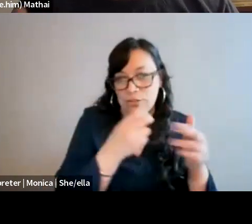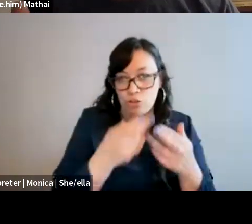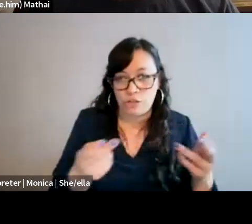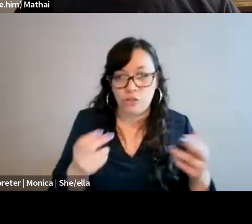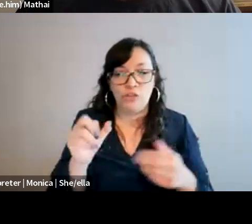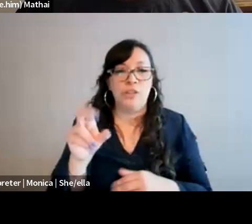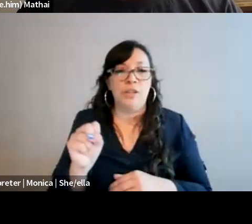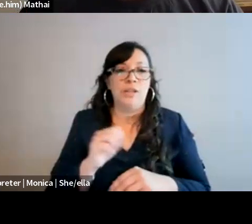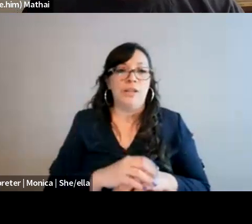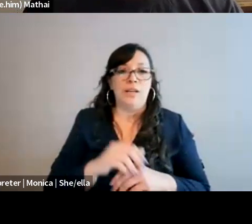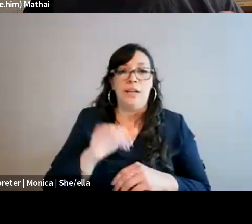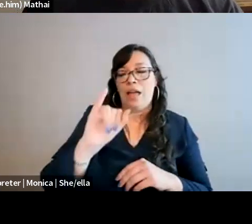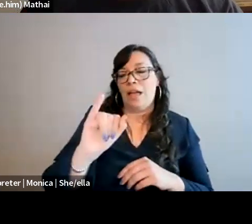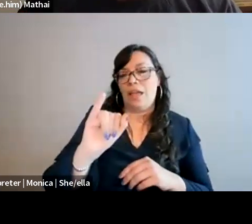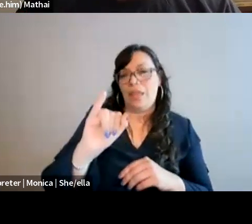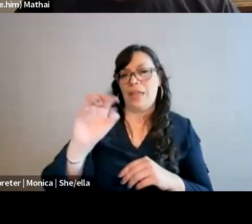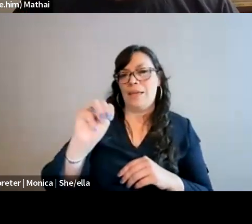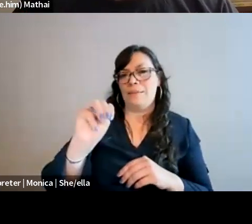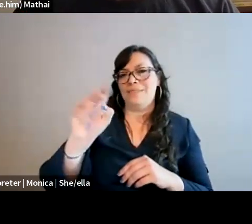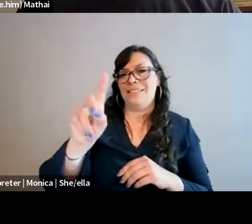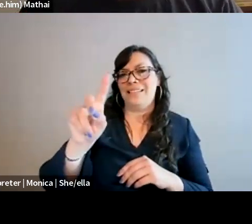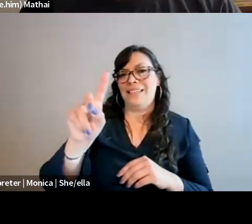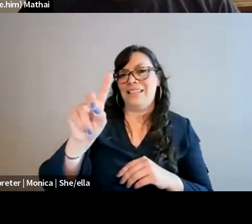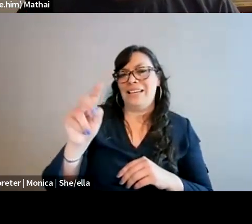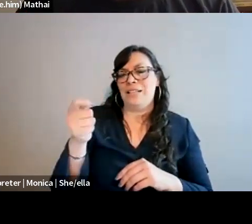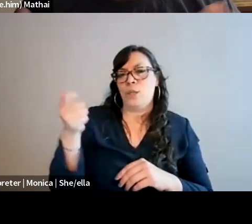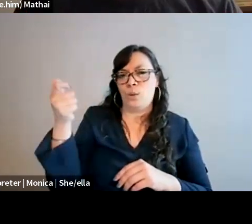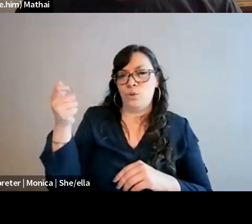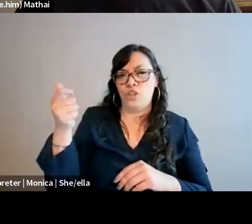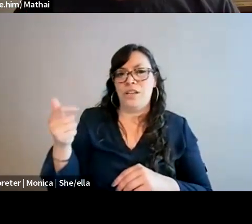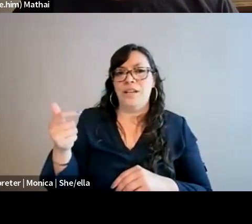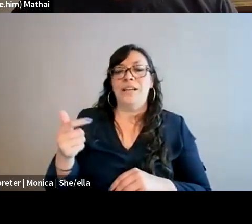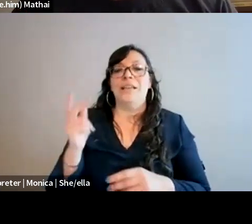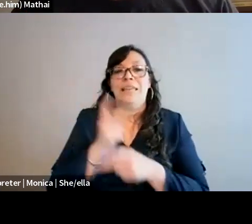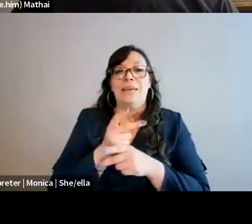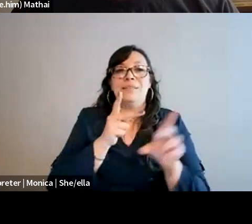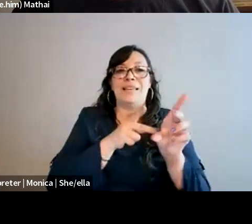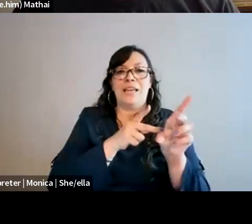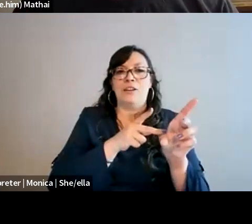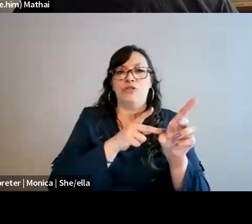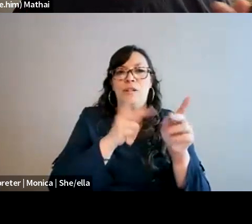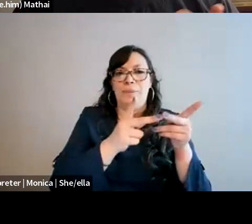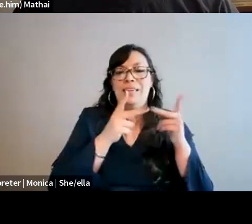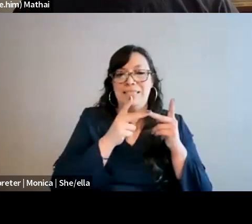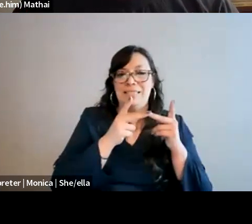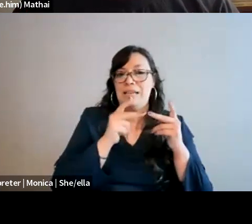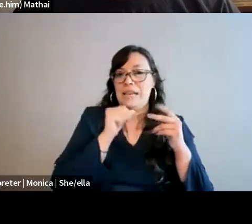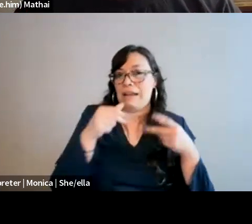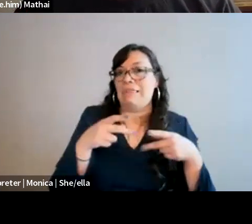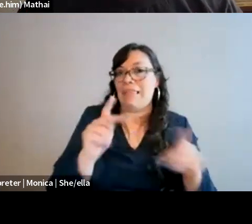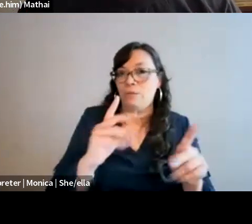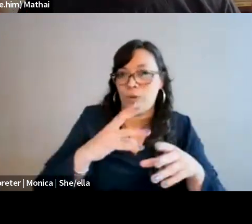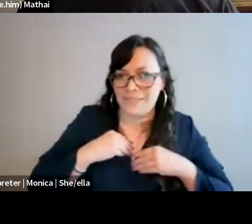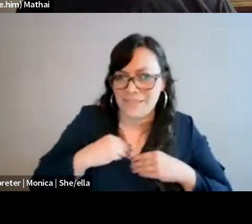that was called the IMD exclusion, which kept psychiatric facilities basically from being able to take